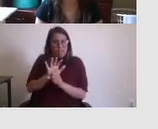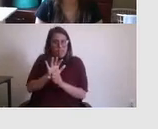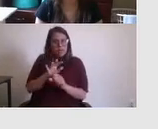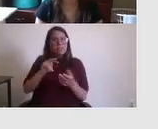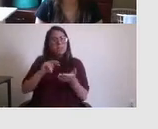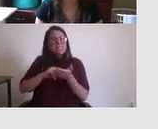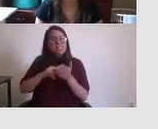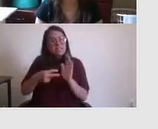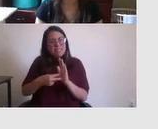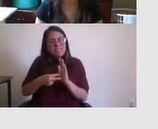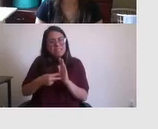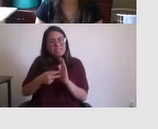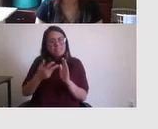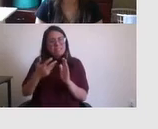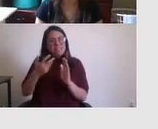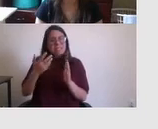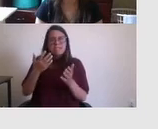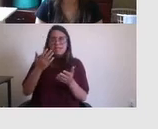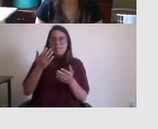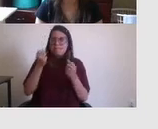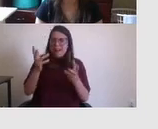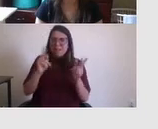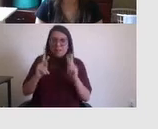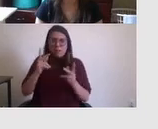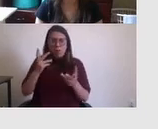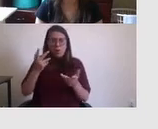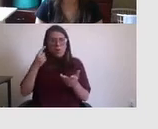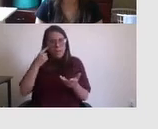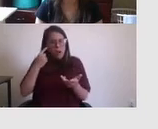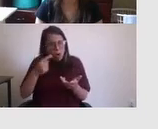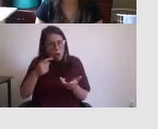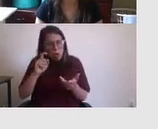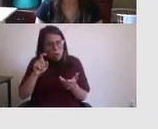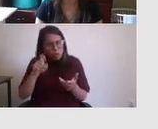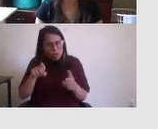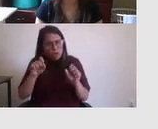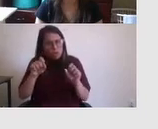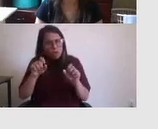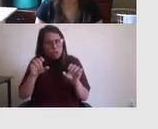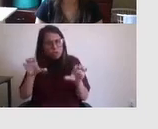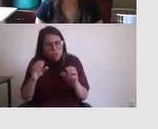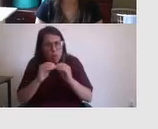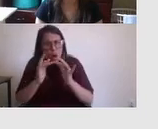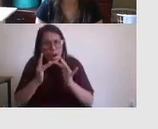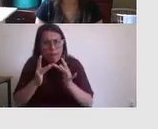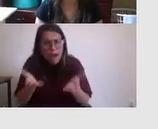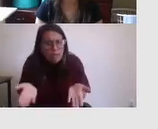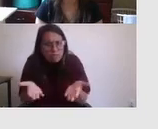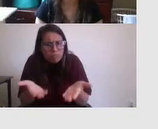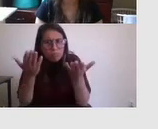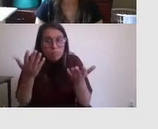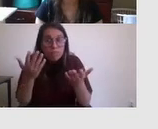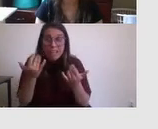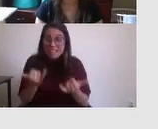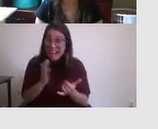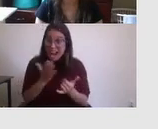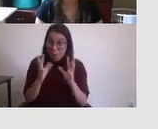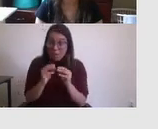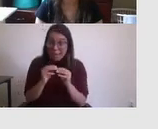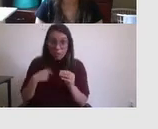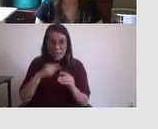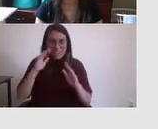will be more that you can do online. And certainly the meeting that we're having today is an example of that.